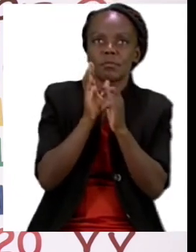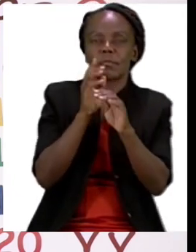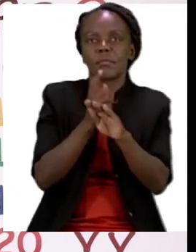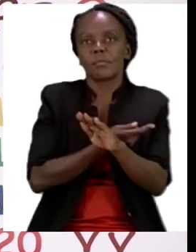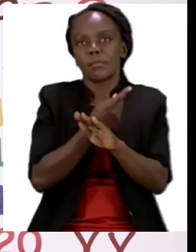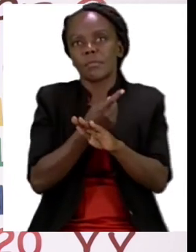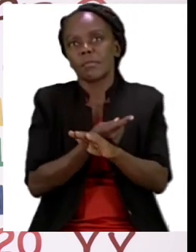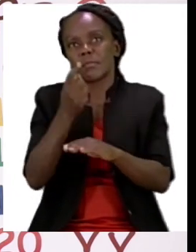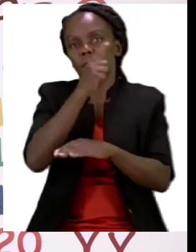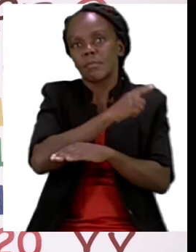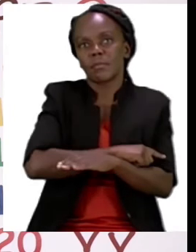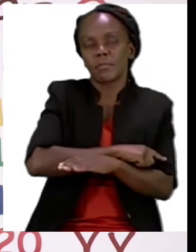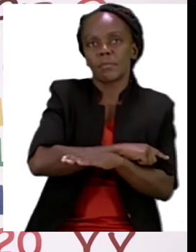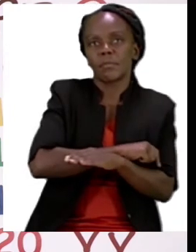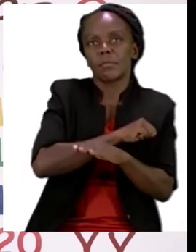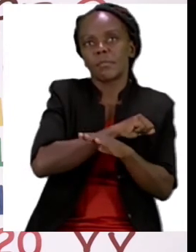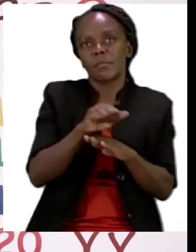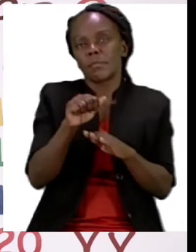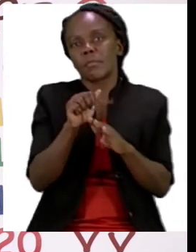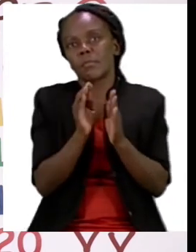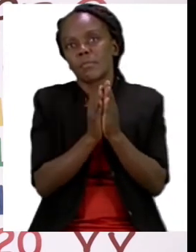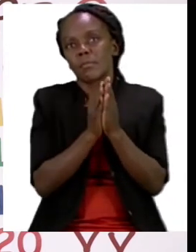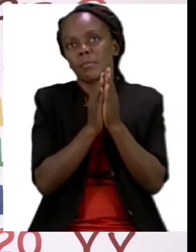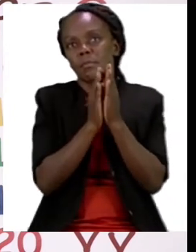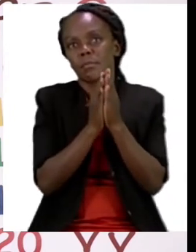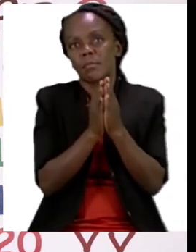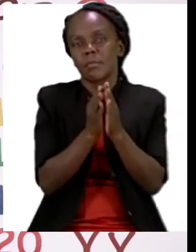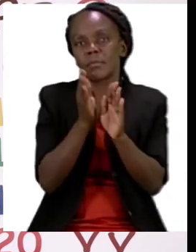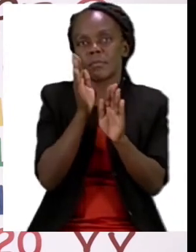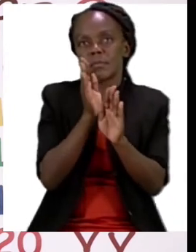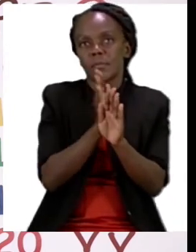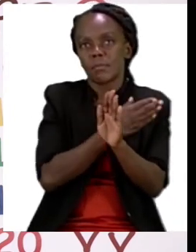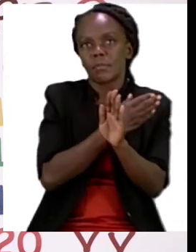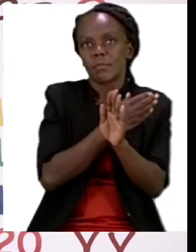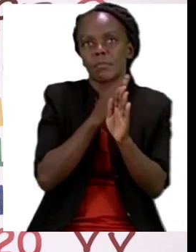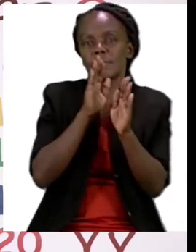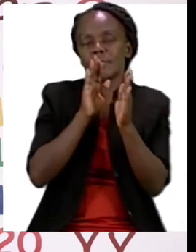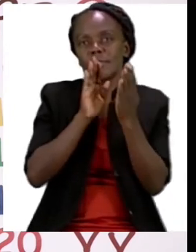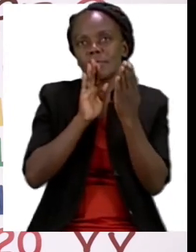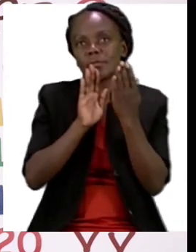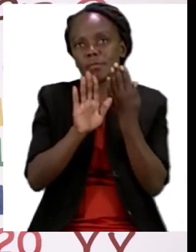Sanitize every day so the germs can stay